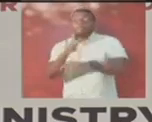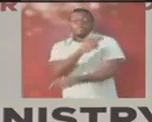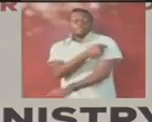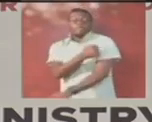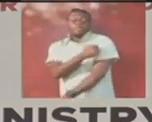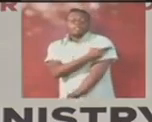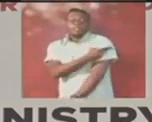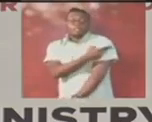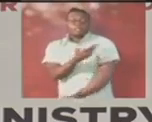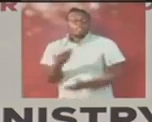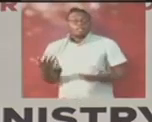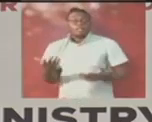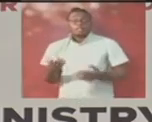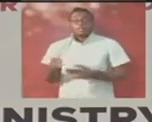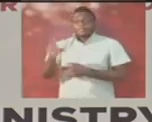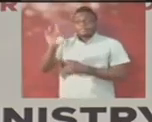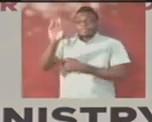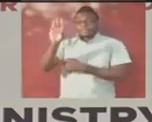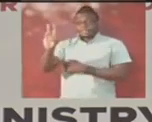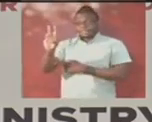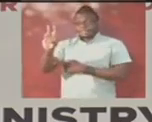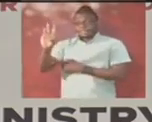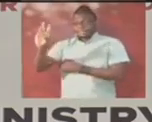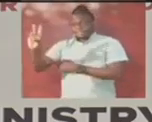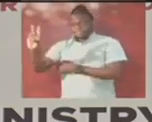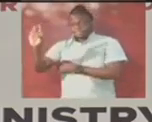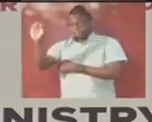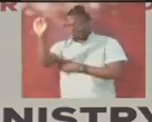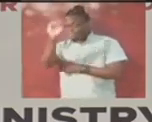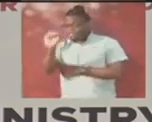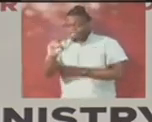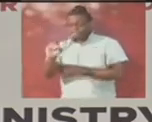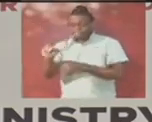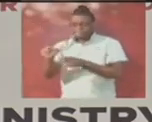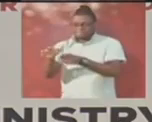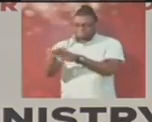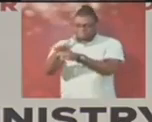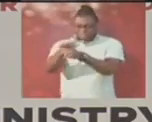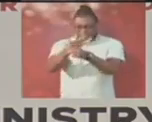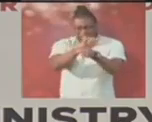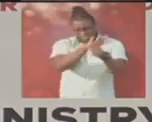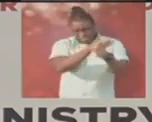at 66%. Could someone just please